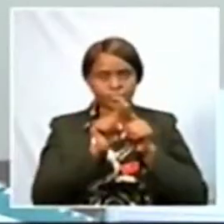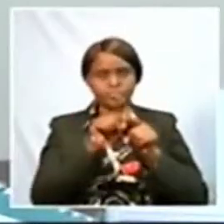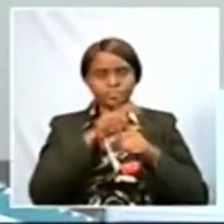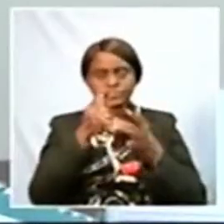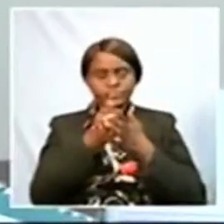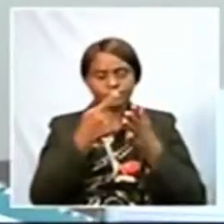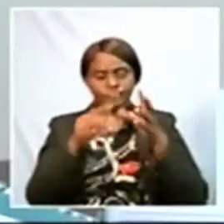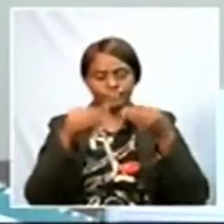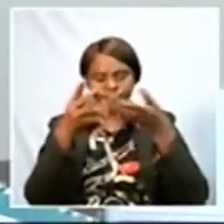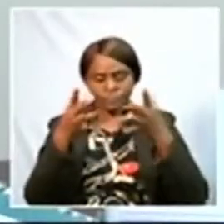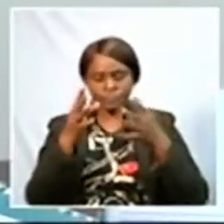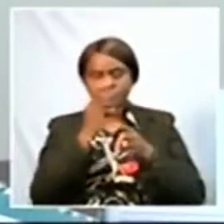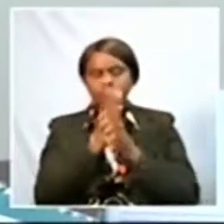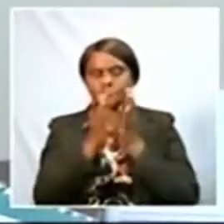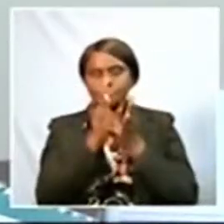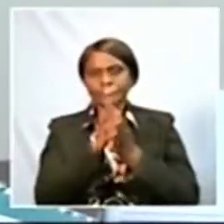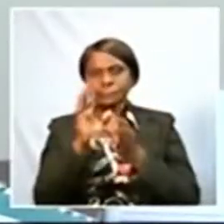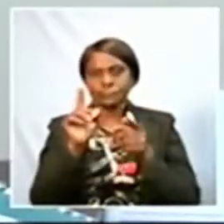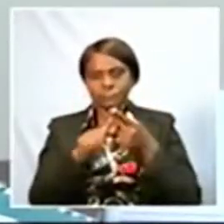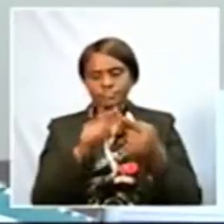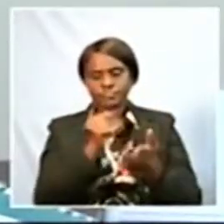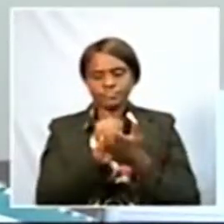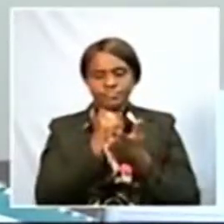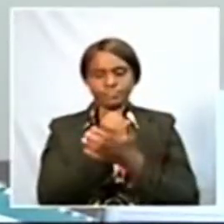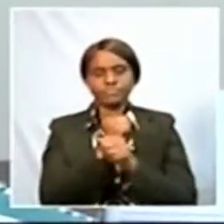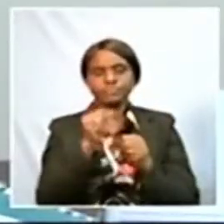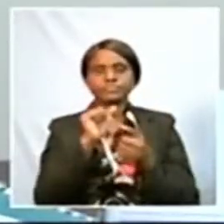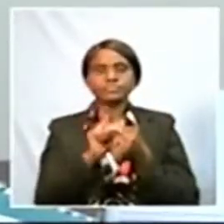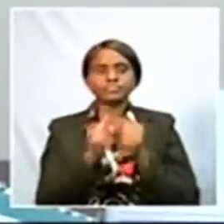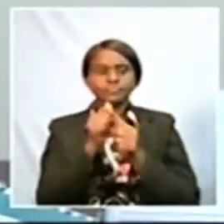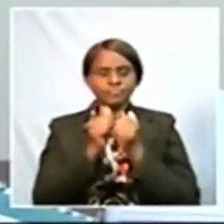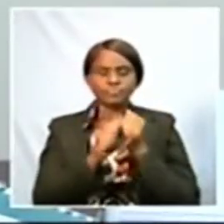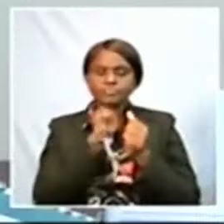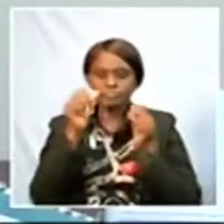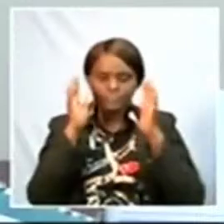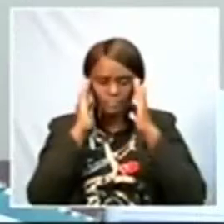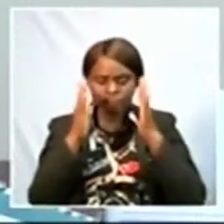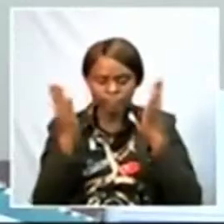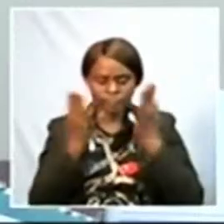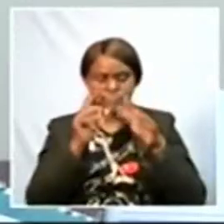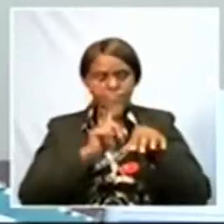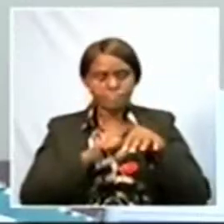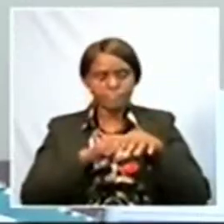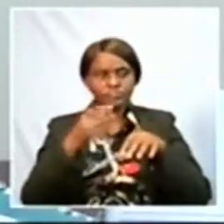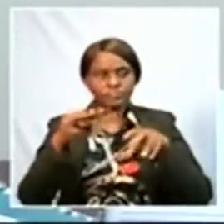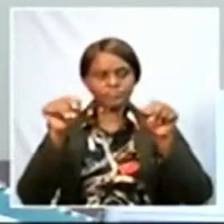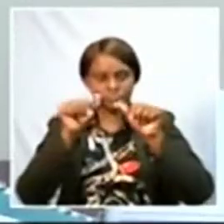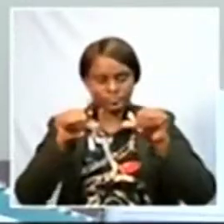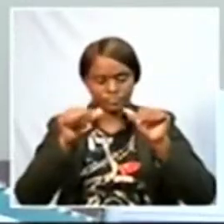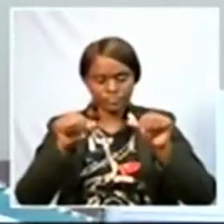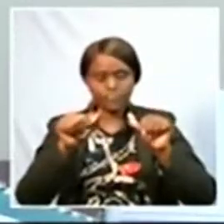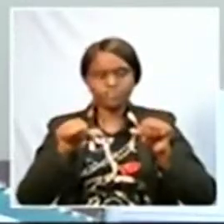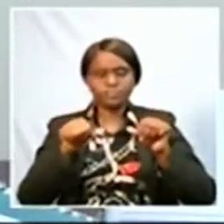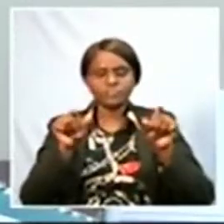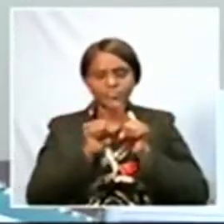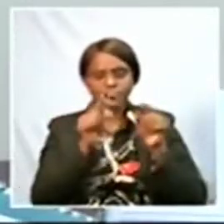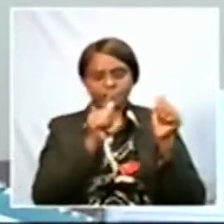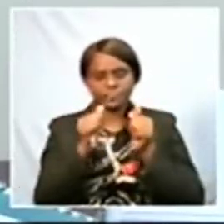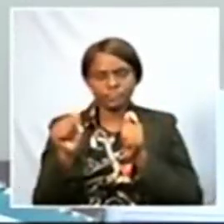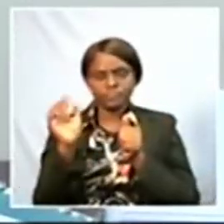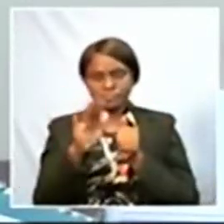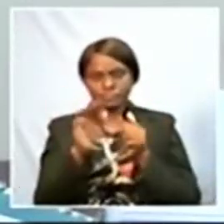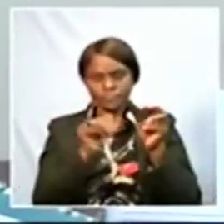instructions given to the contractor to remedy the defects, which was not attended to at the time of audit. Action